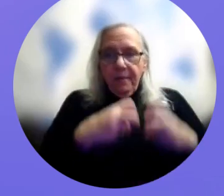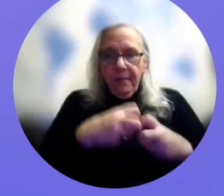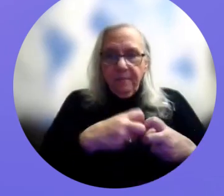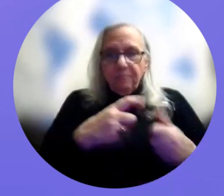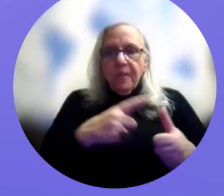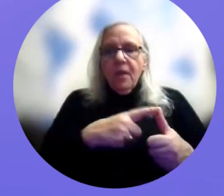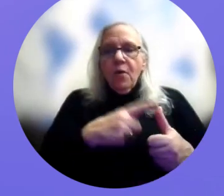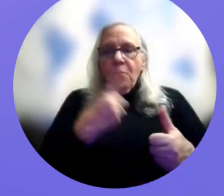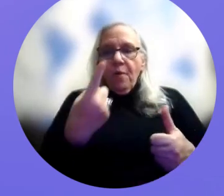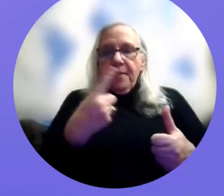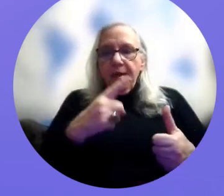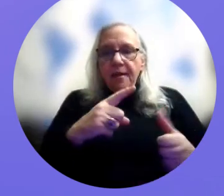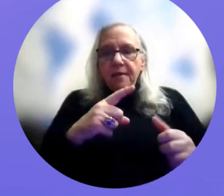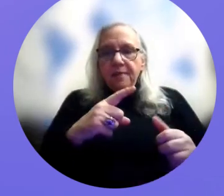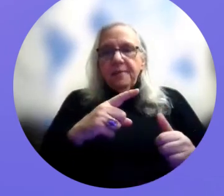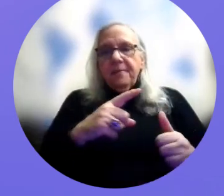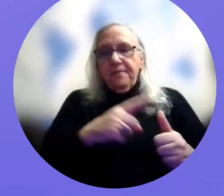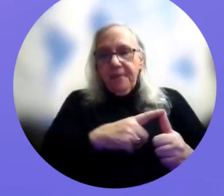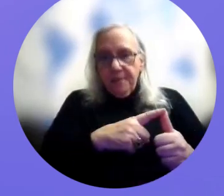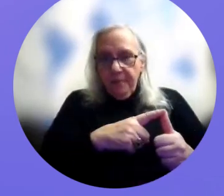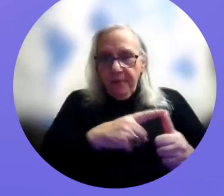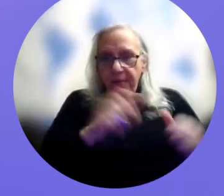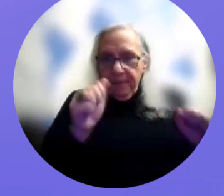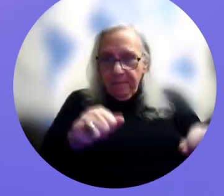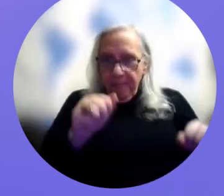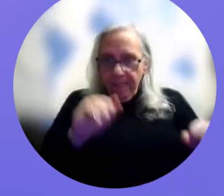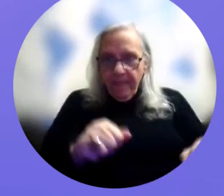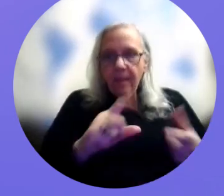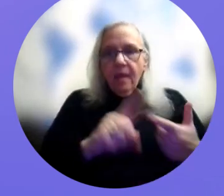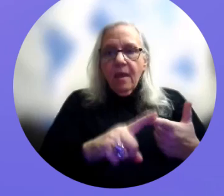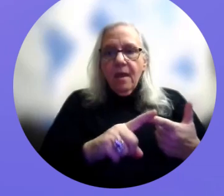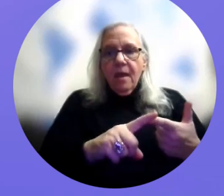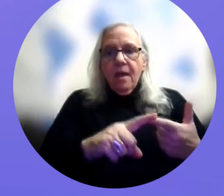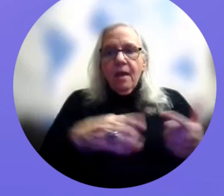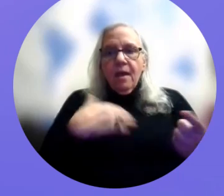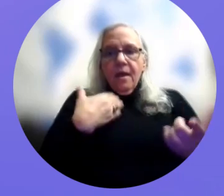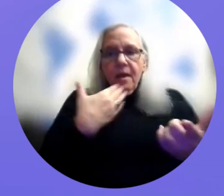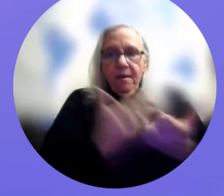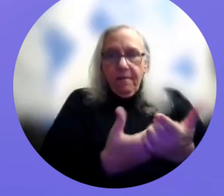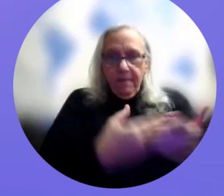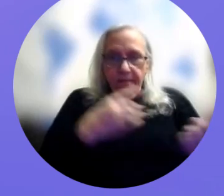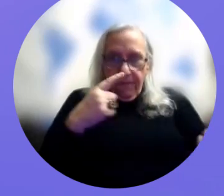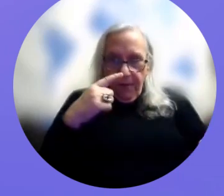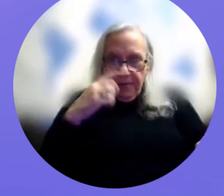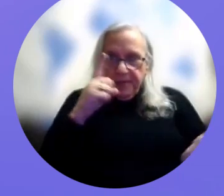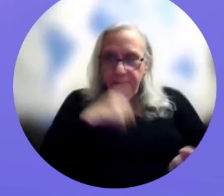world problem, one that is feasible,